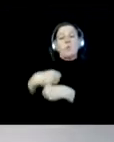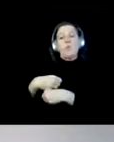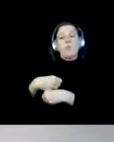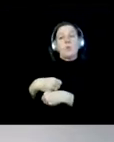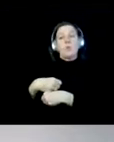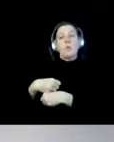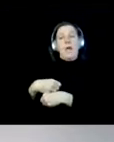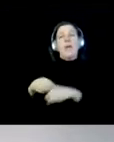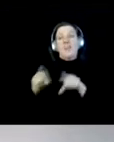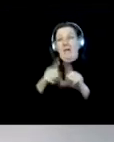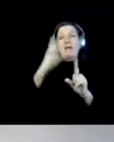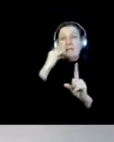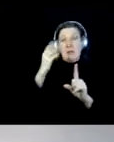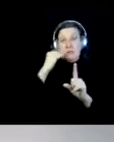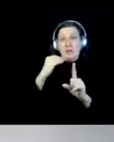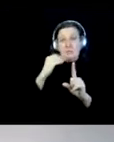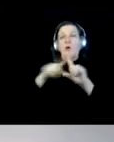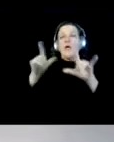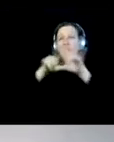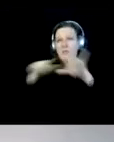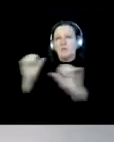at the same time?